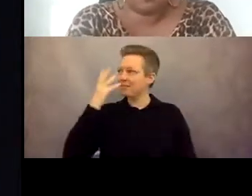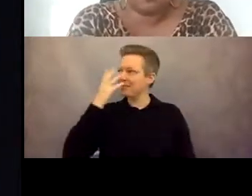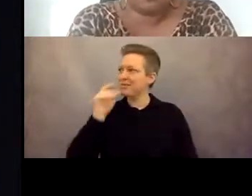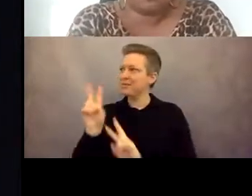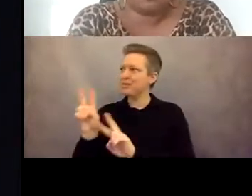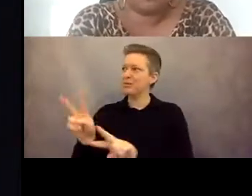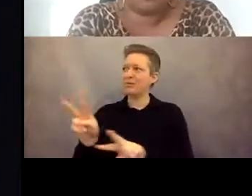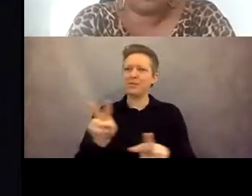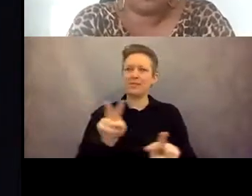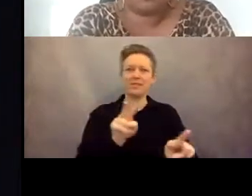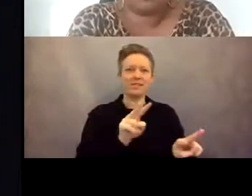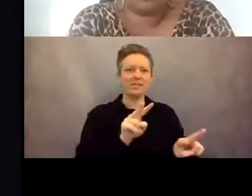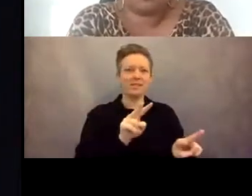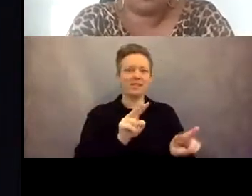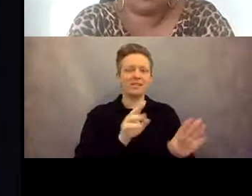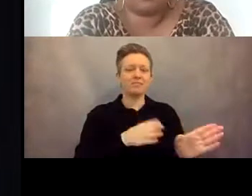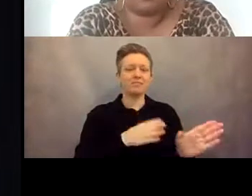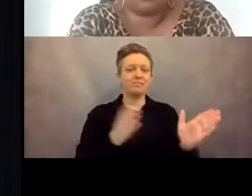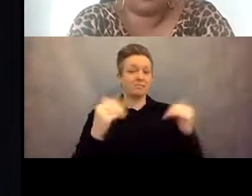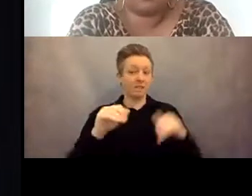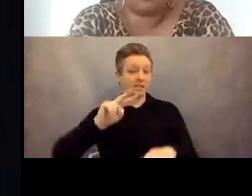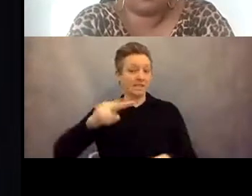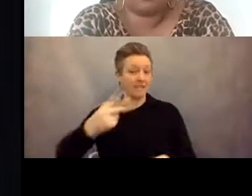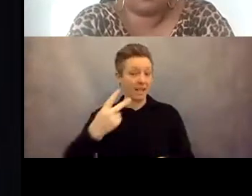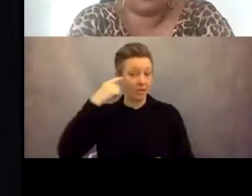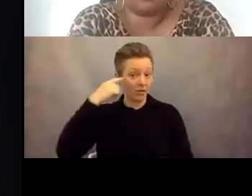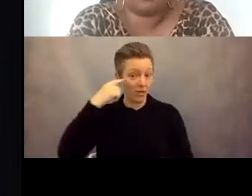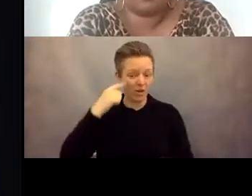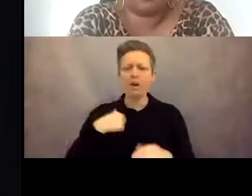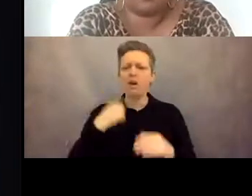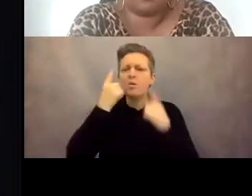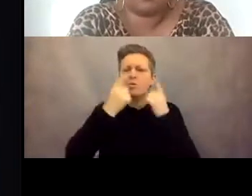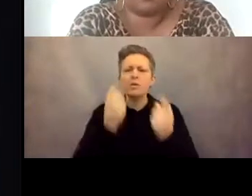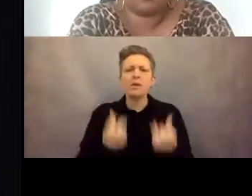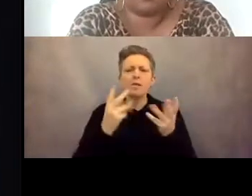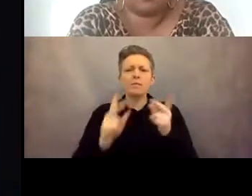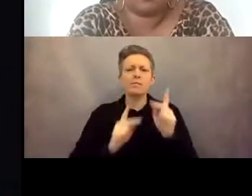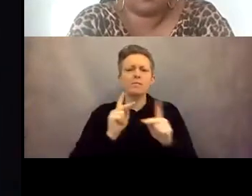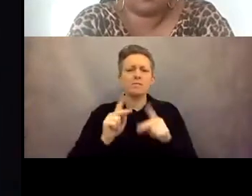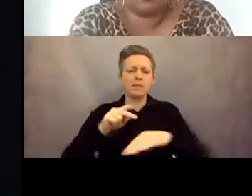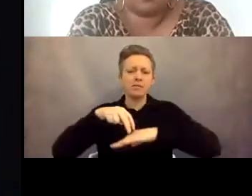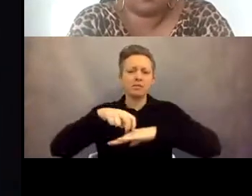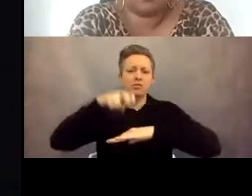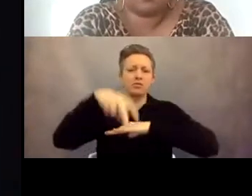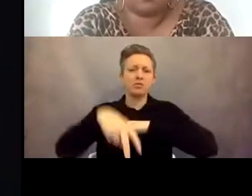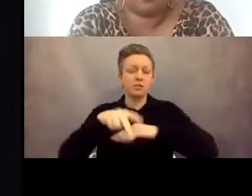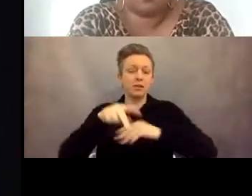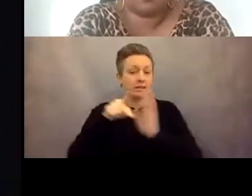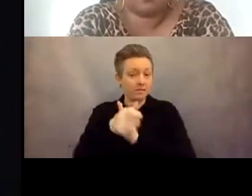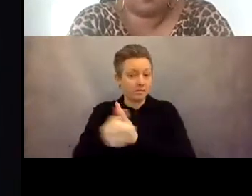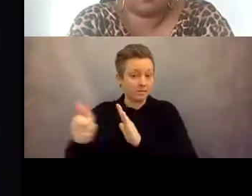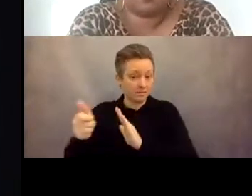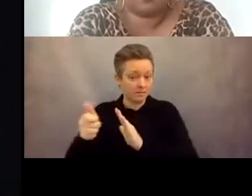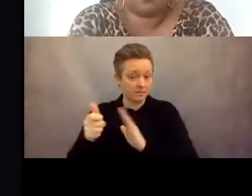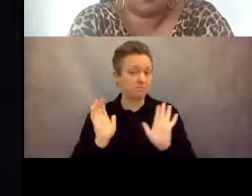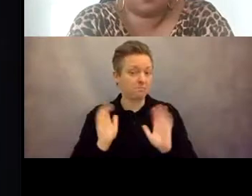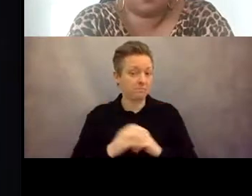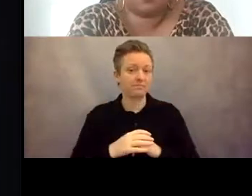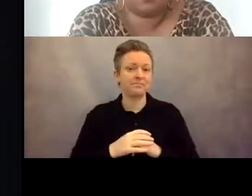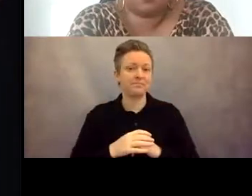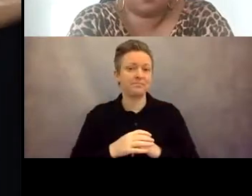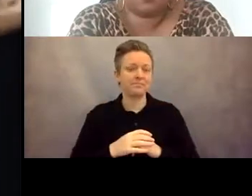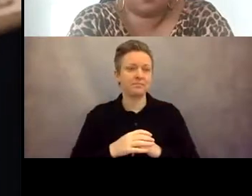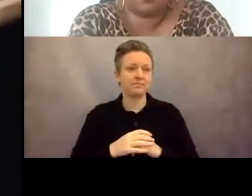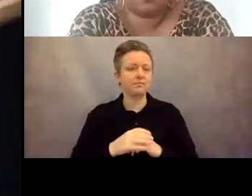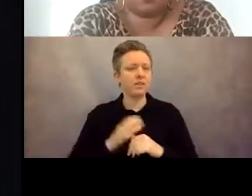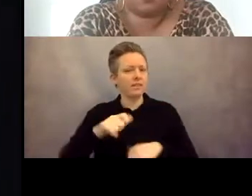thing I immediately thought was, I wonder how many people have killed themselves by jumping off of these cliffs, right? And at the time I worked at Harborview Hospital, which you know is the level